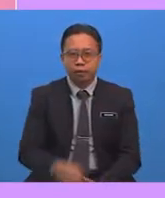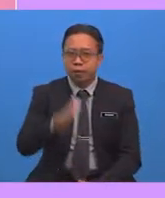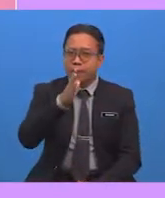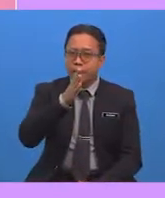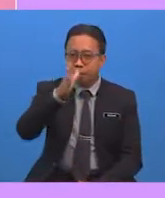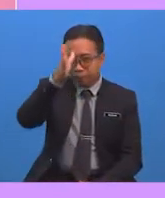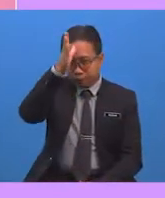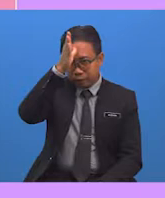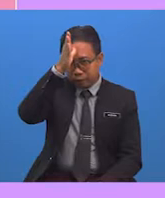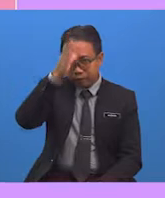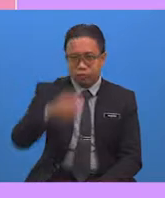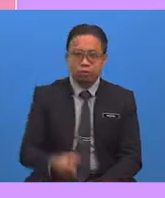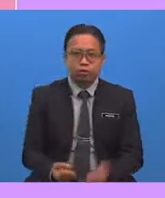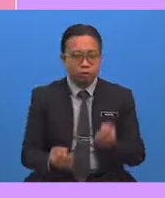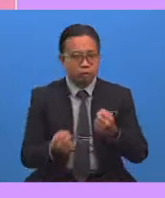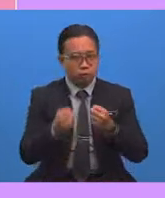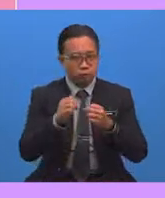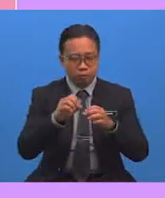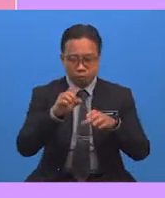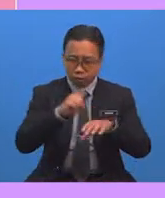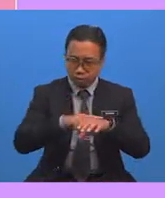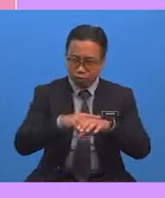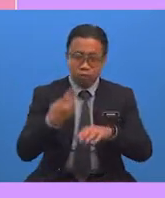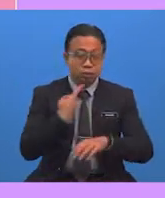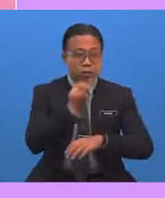parents impart values when we are young.